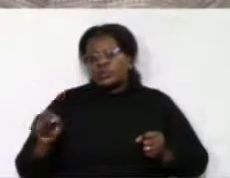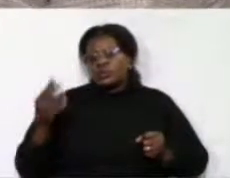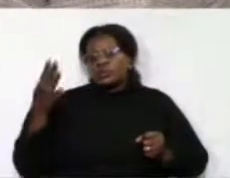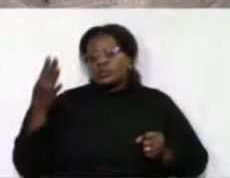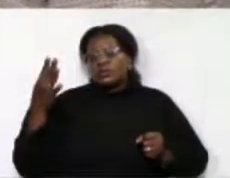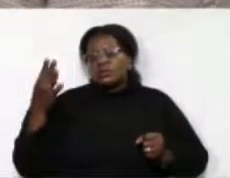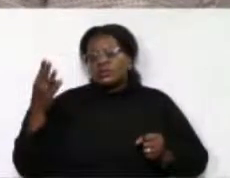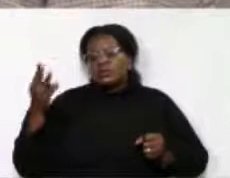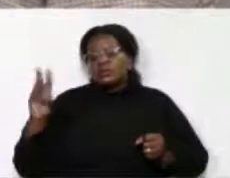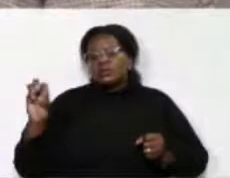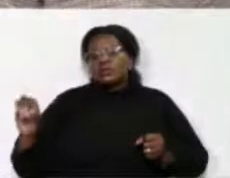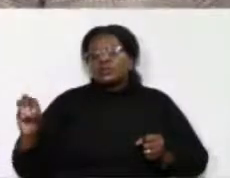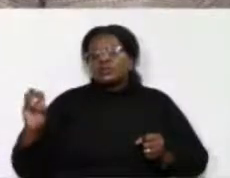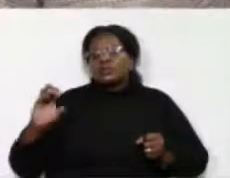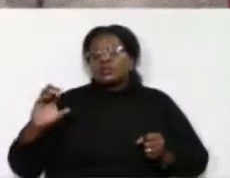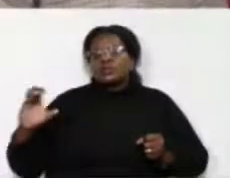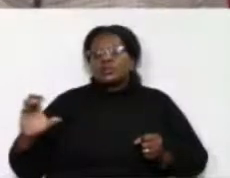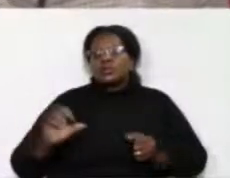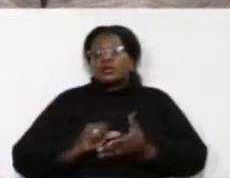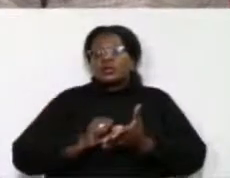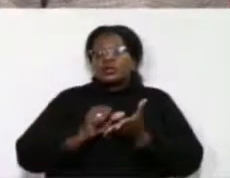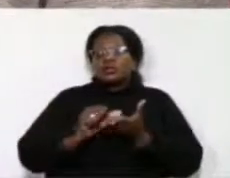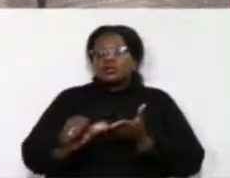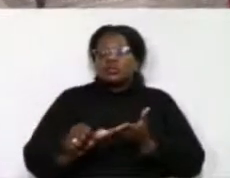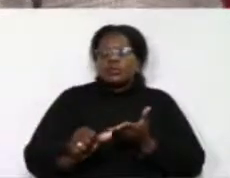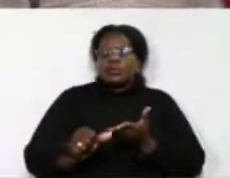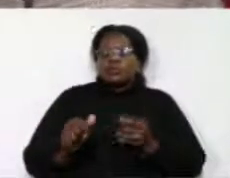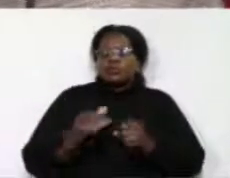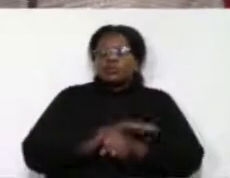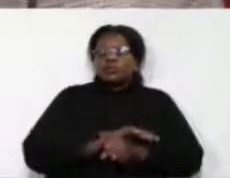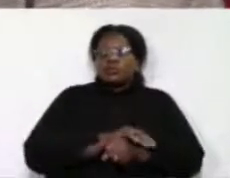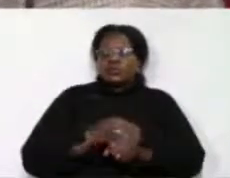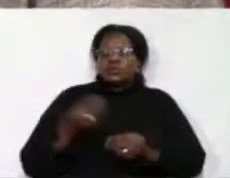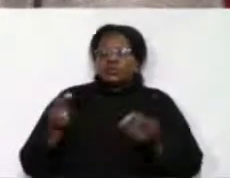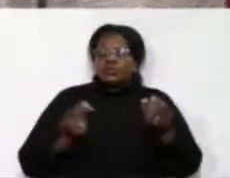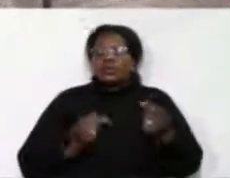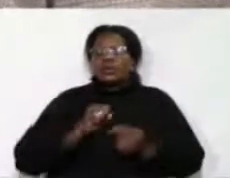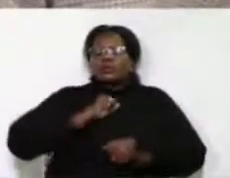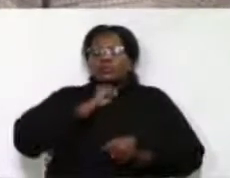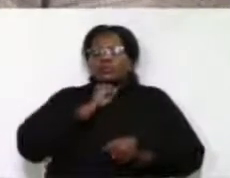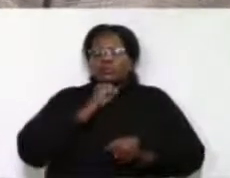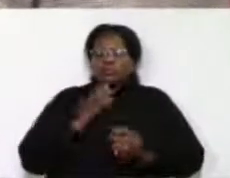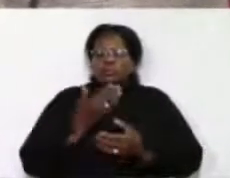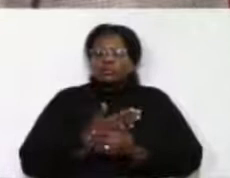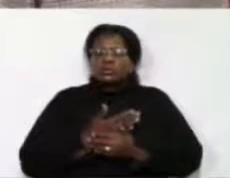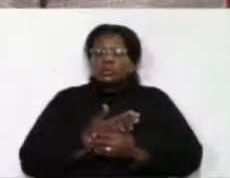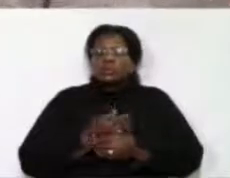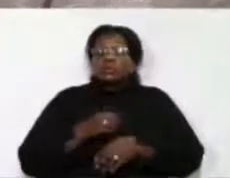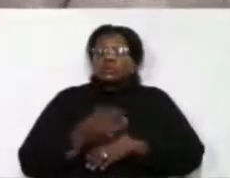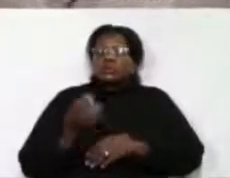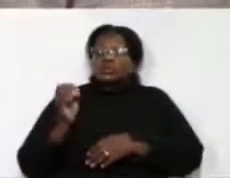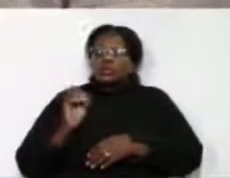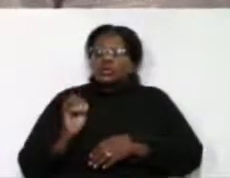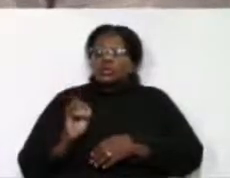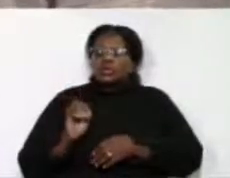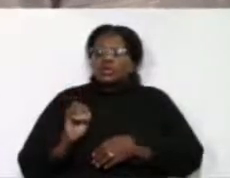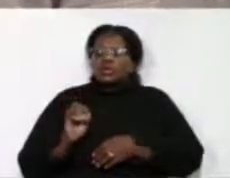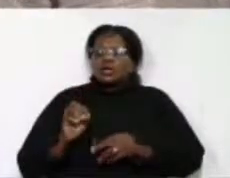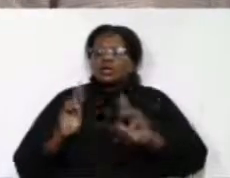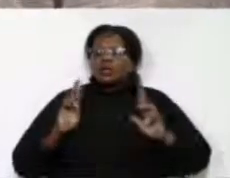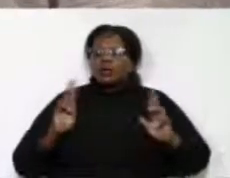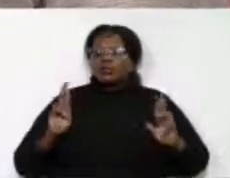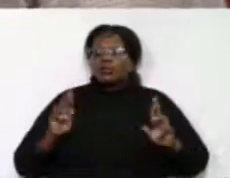pay you a salary. It's going to cover your costs. Yeah. It's going to buy you a new machine. You didn't lose anything, and hopefully you can